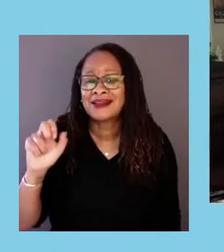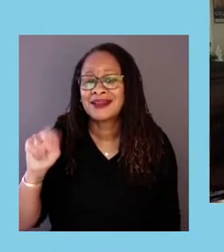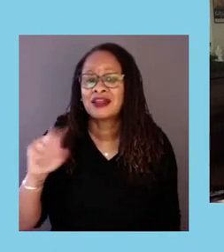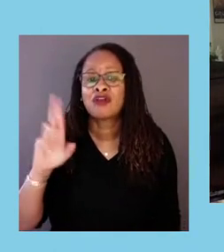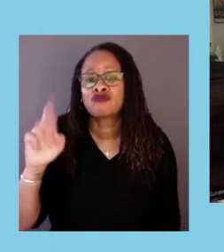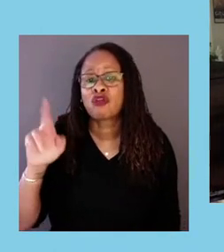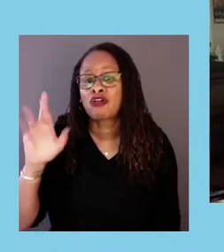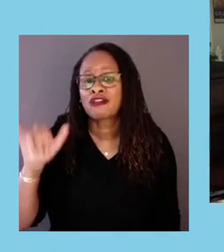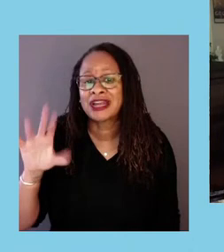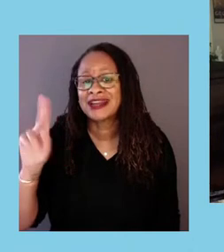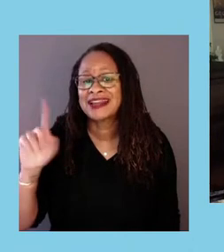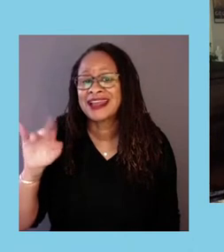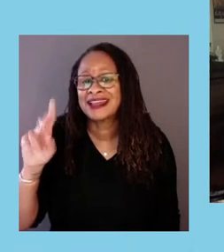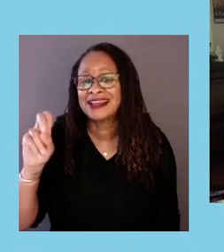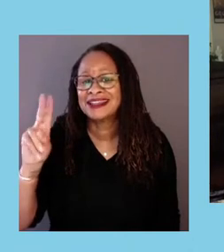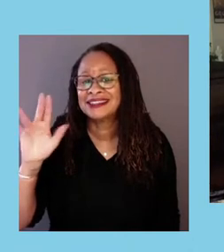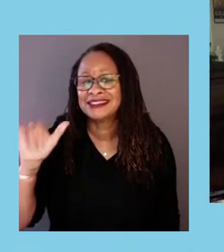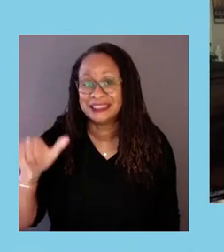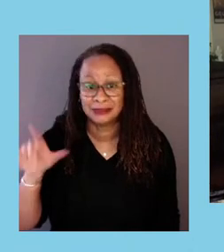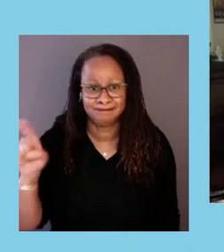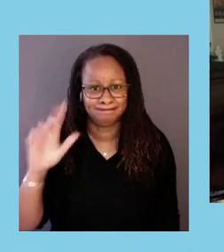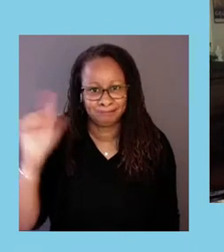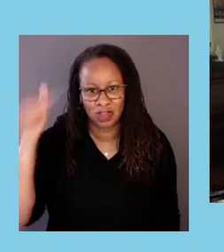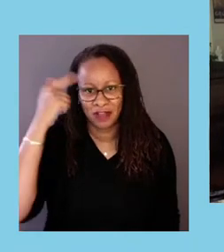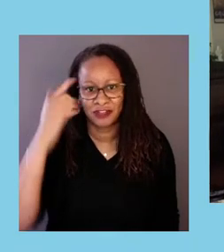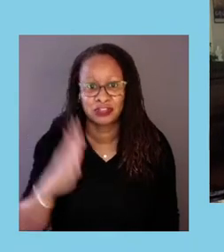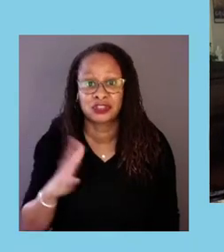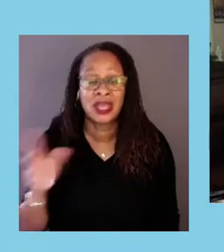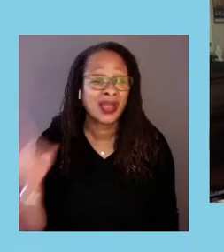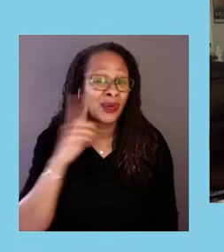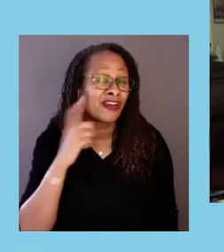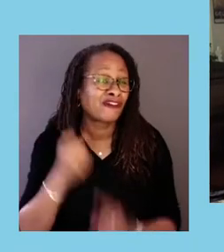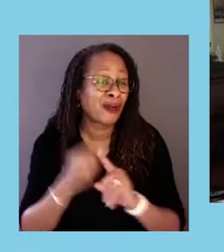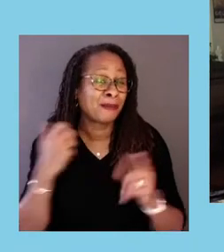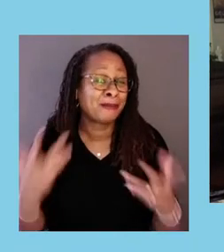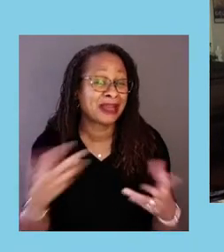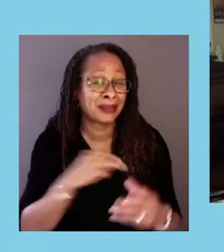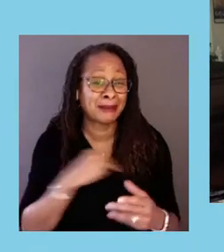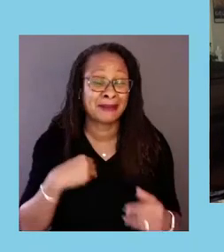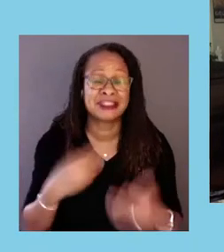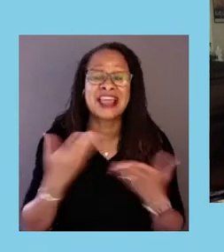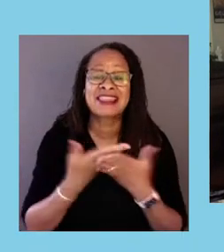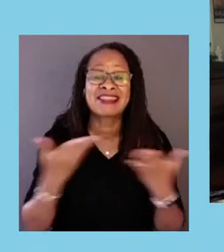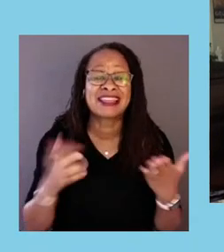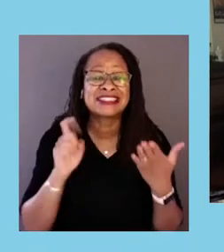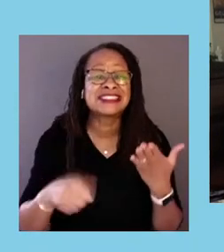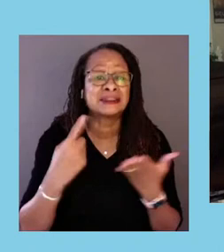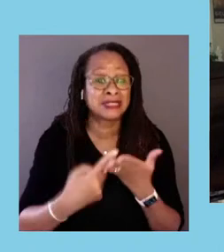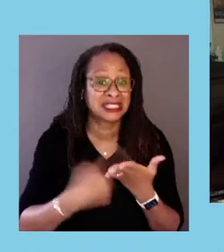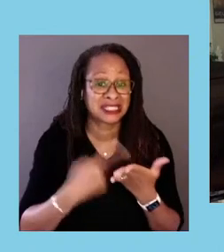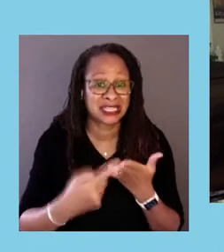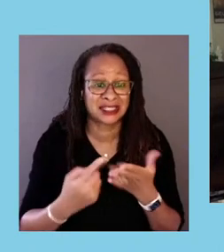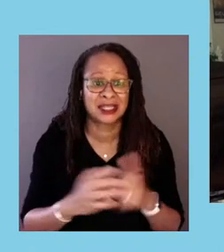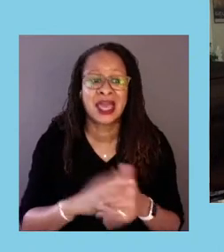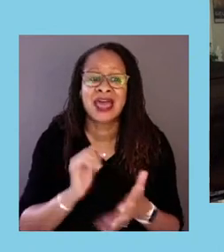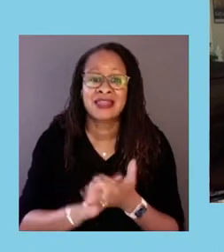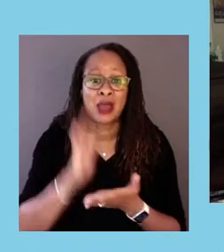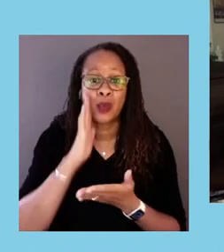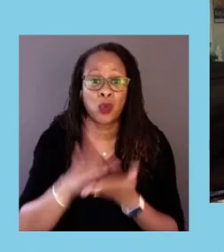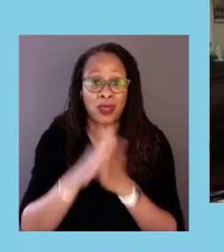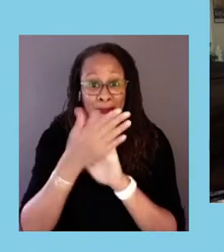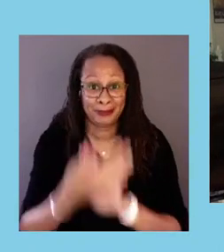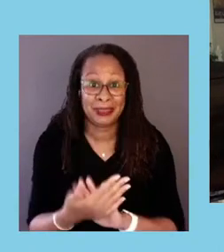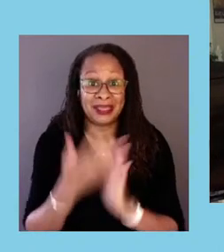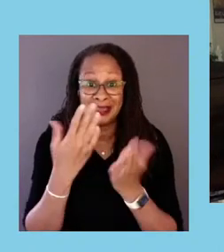hear from a lot of the members that this is a thing that needs to be discussed, that will be discussed, right? So we